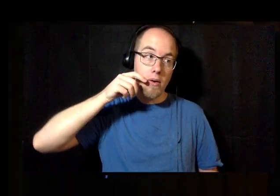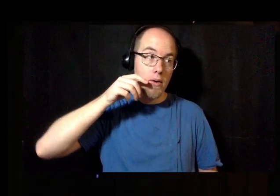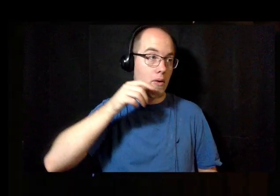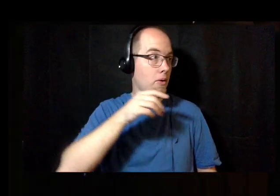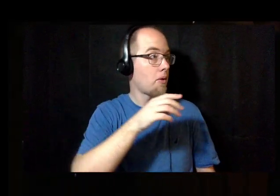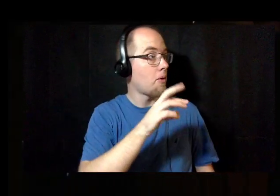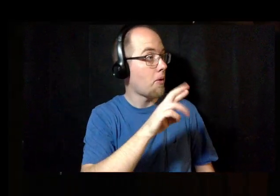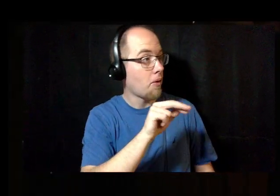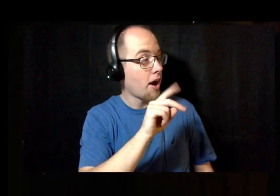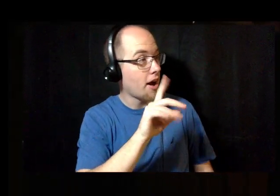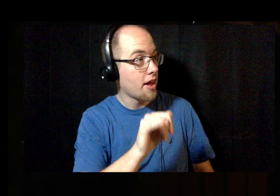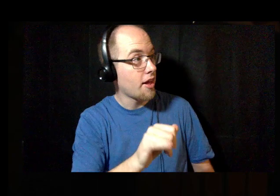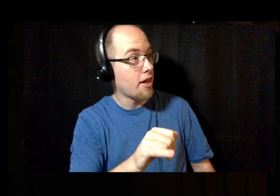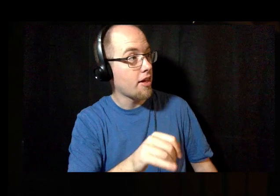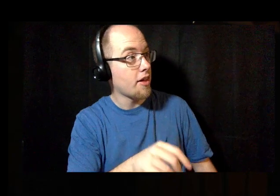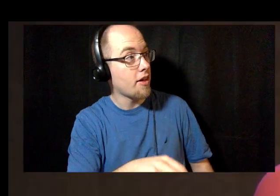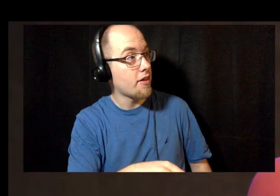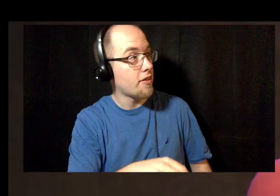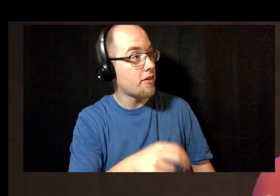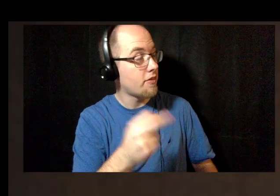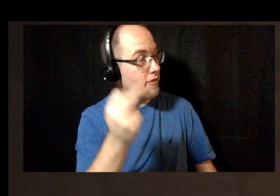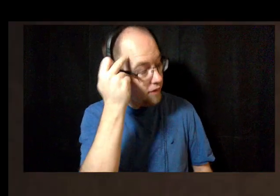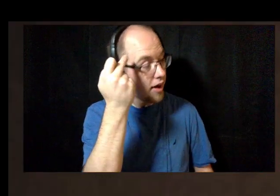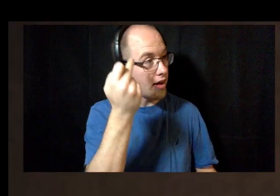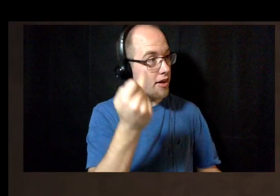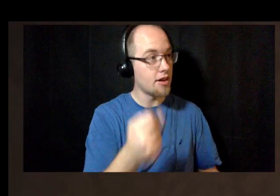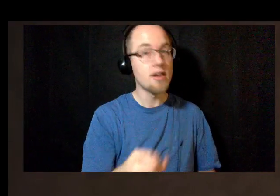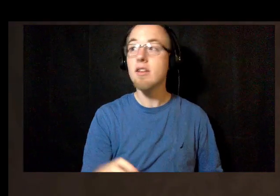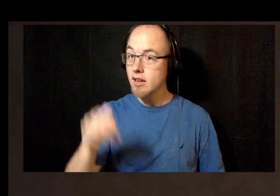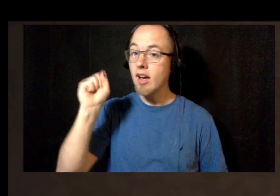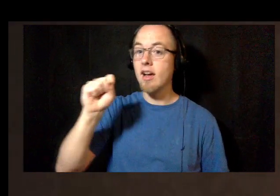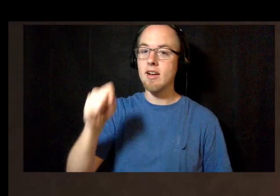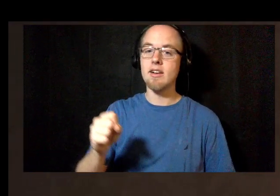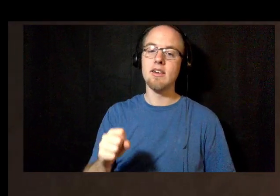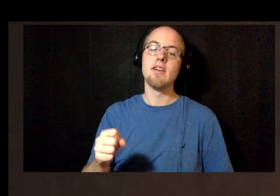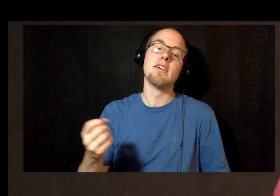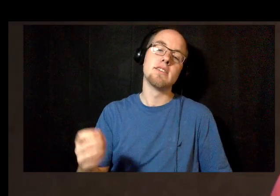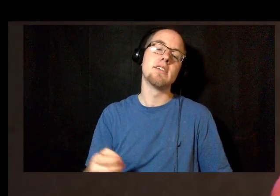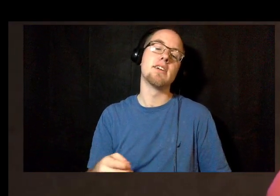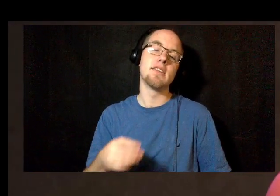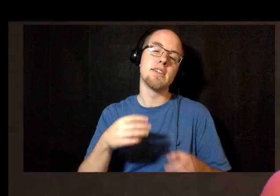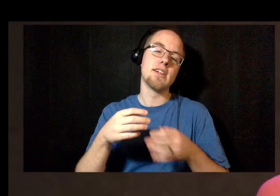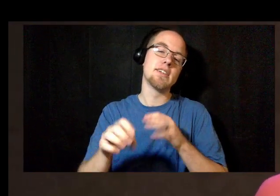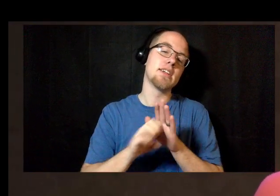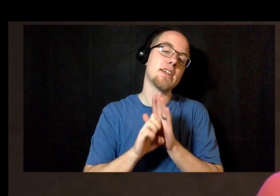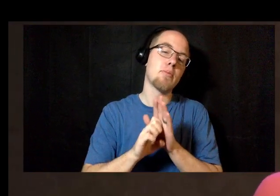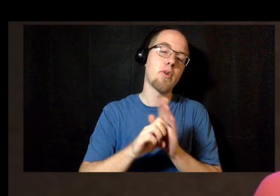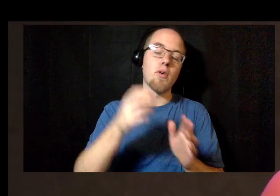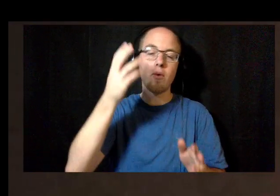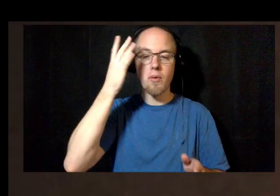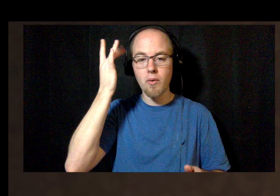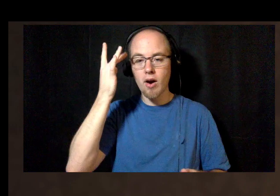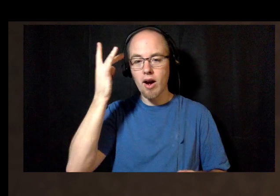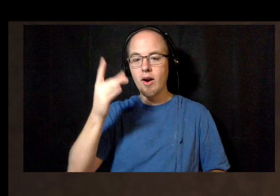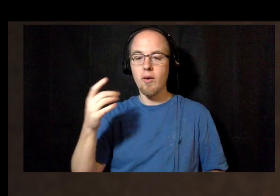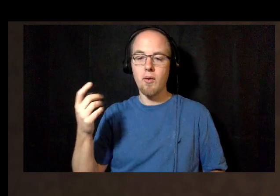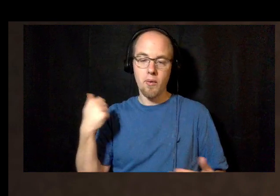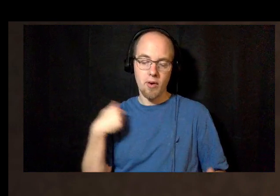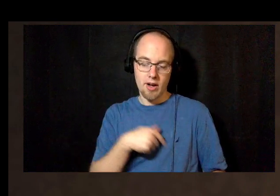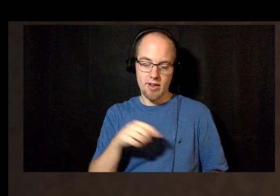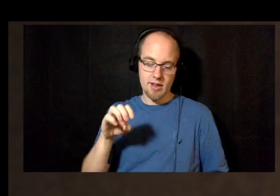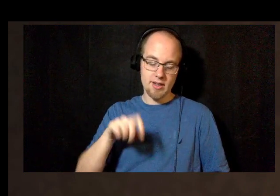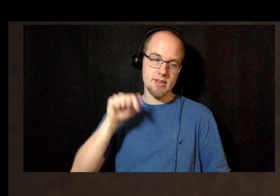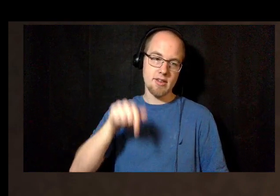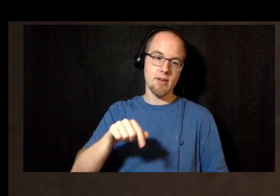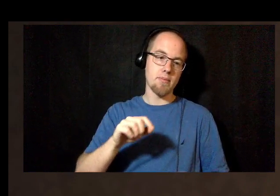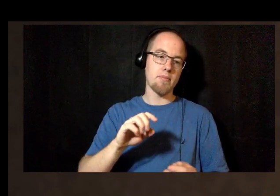Randy. It happens. It's pretty much the perfect example of why we're sort of festering in this evolutionary cul-de-sac, isn't it?